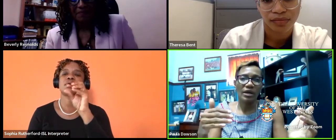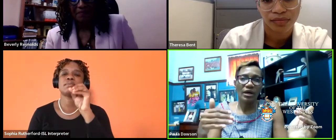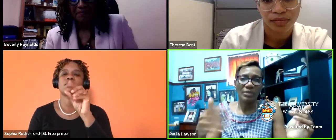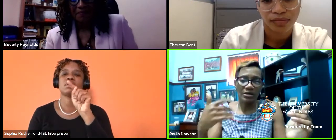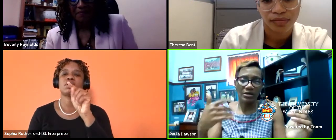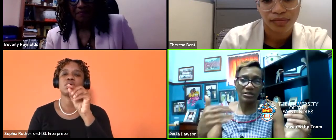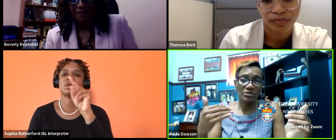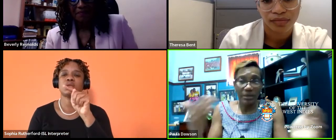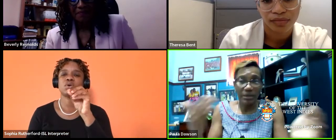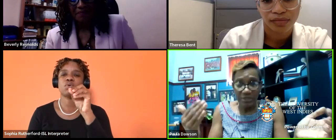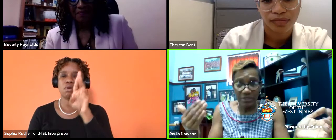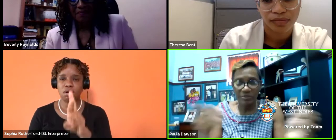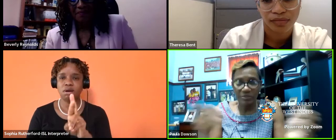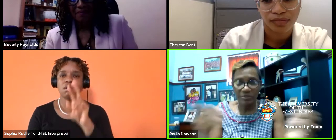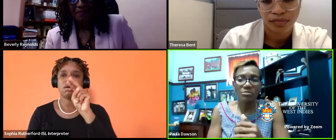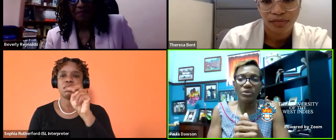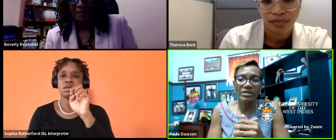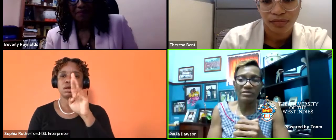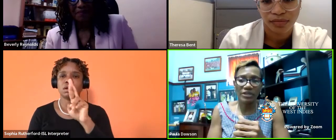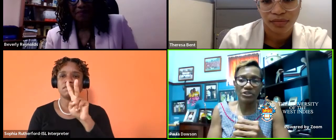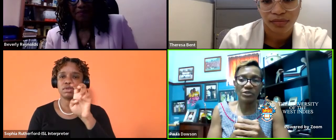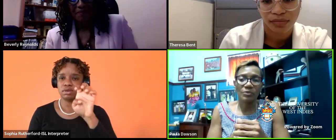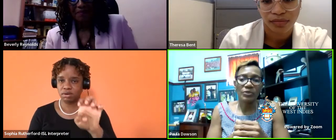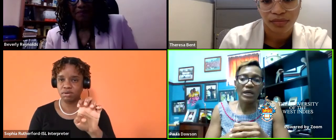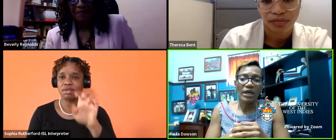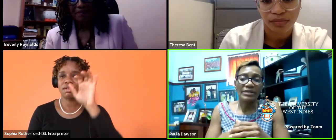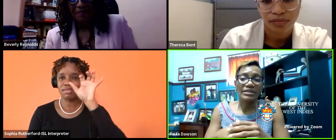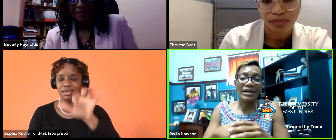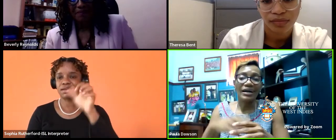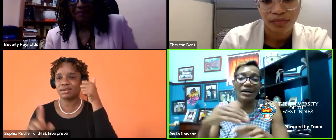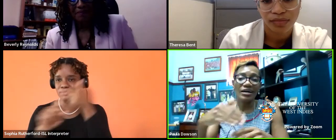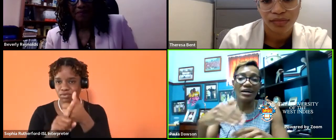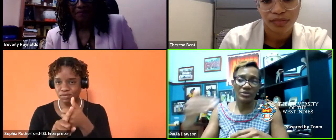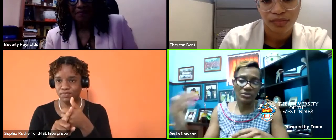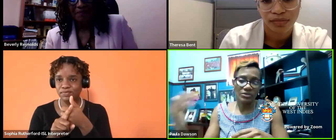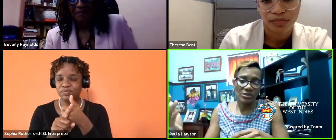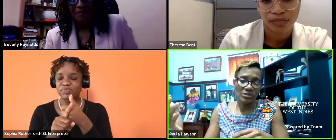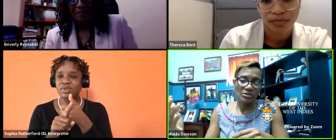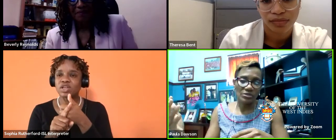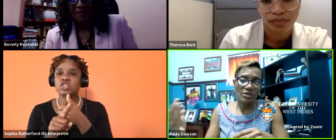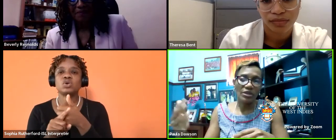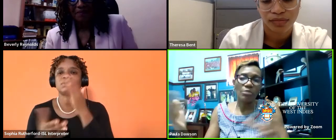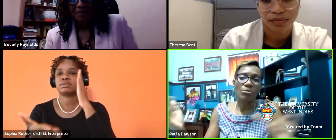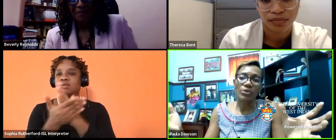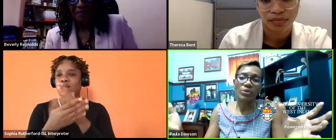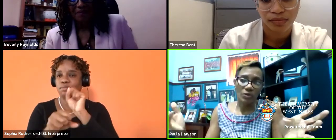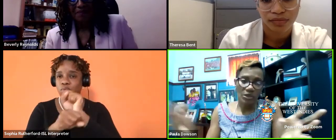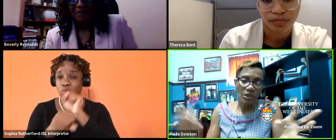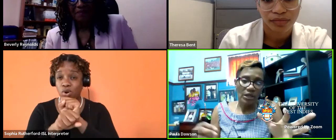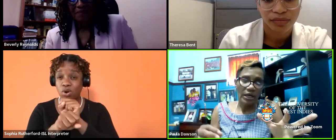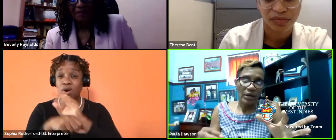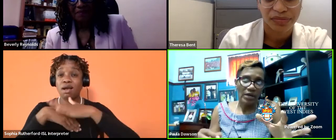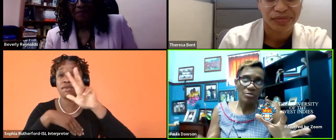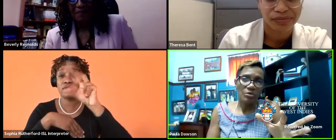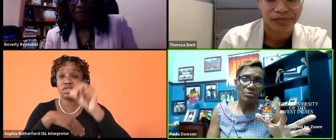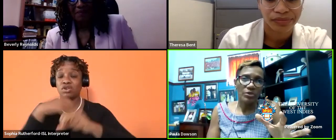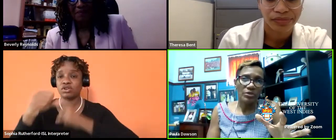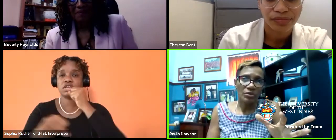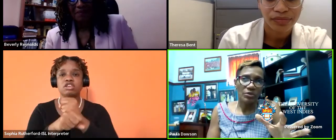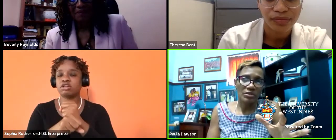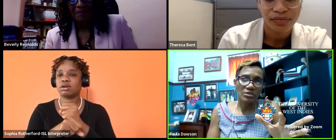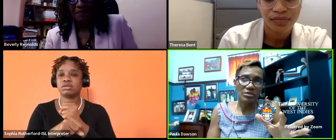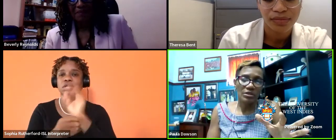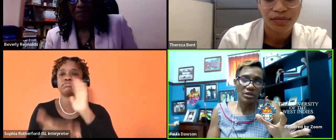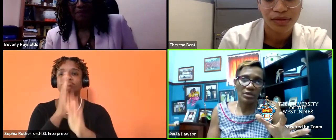working because they're damaged because of the polio infection. And after 30 years, they burn out. I remember